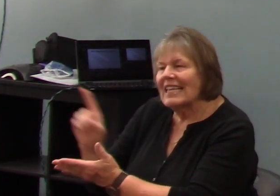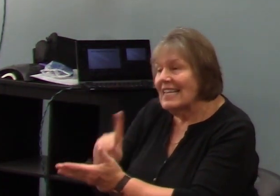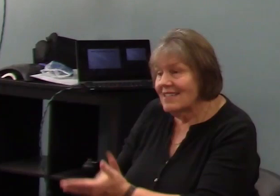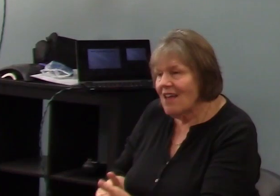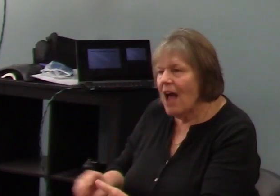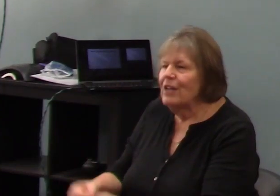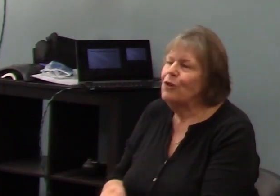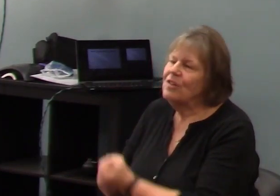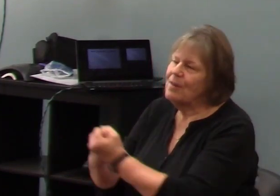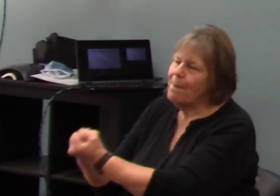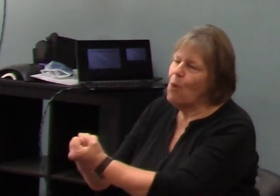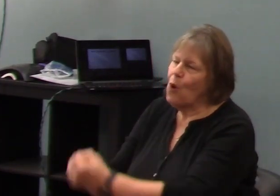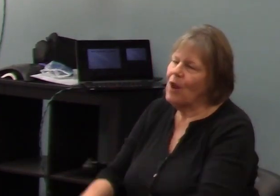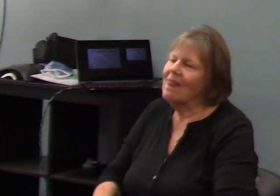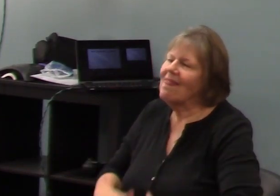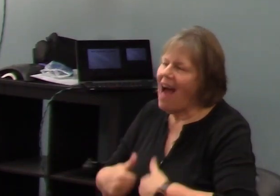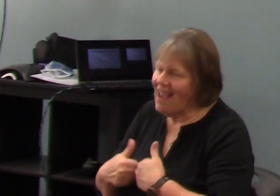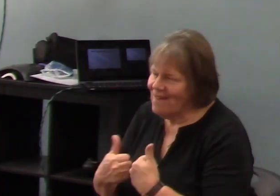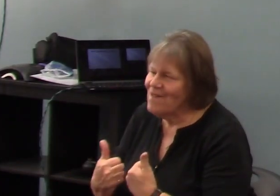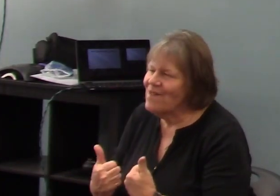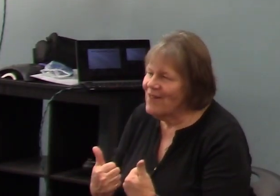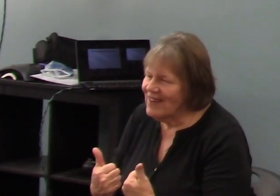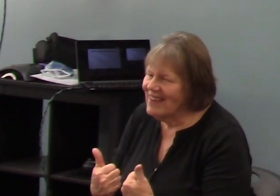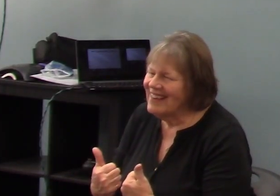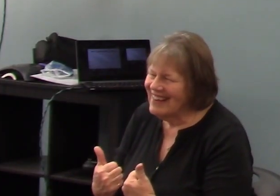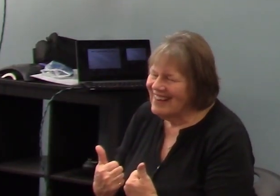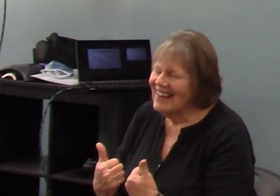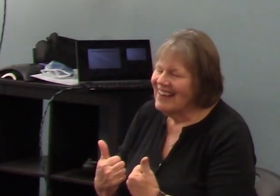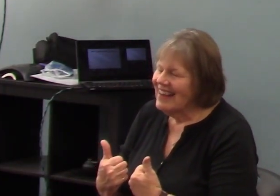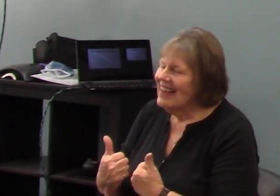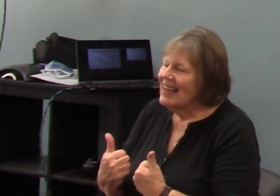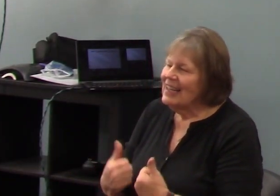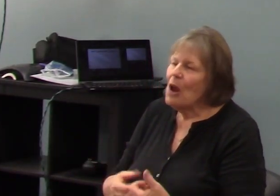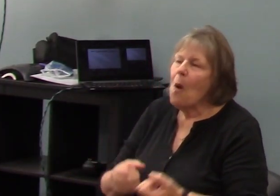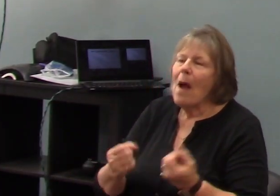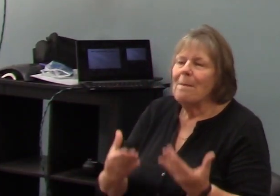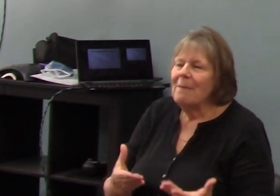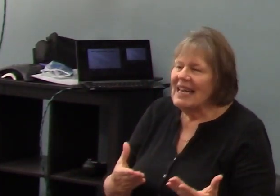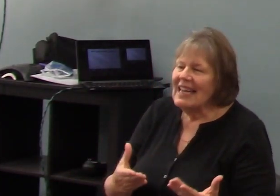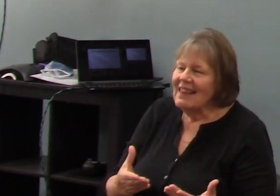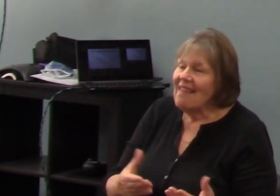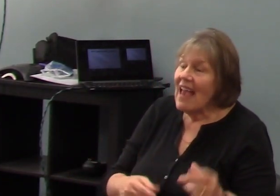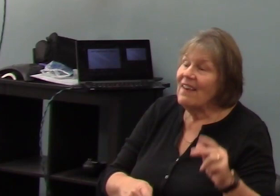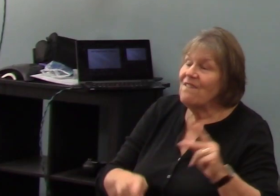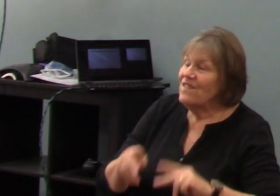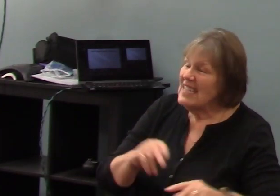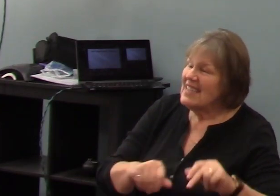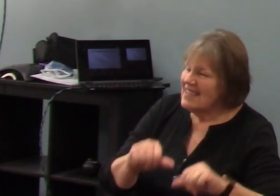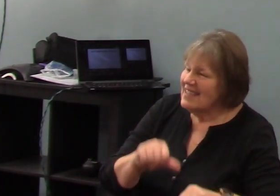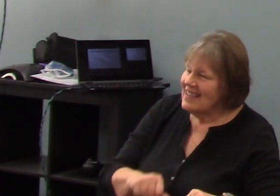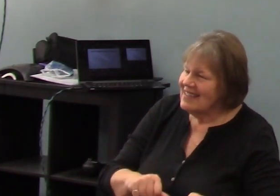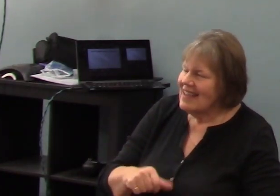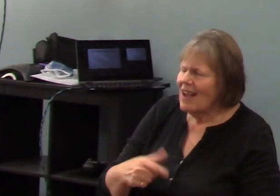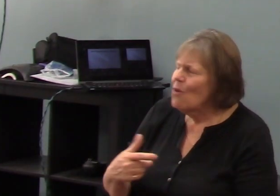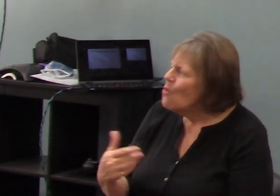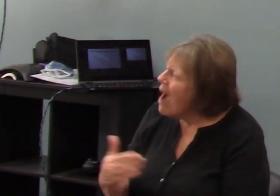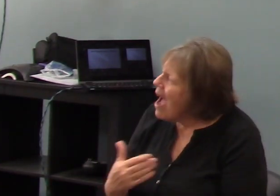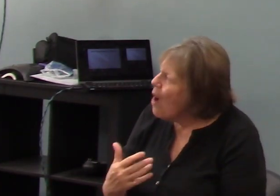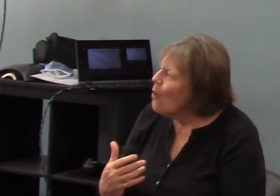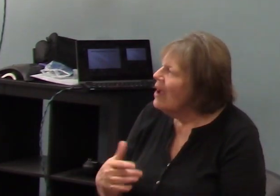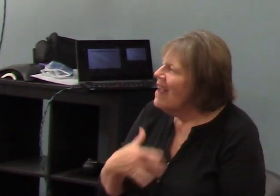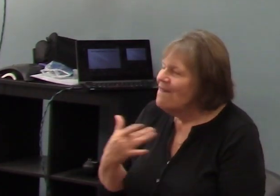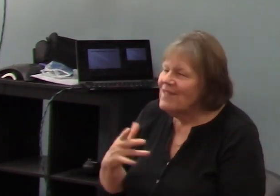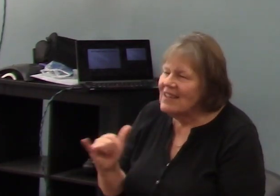So that seems really like a very strong argument. A lot of physicists find this incredibly compelling, and they're like, man, this really feels like there's got to be a God